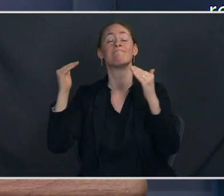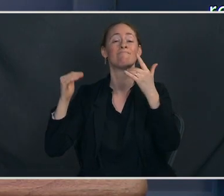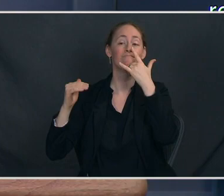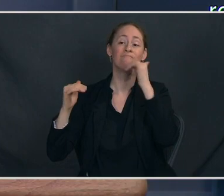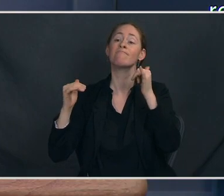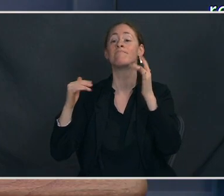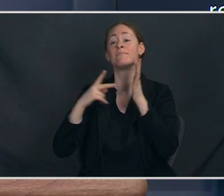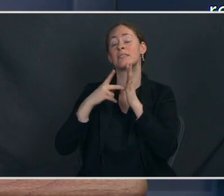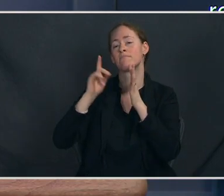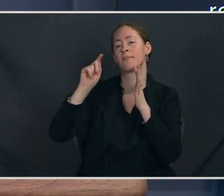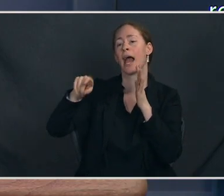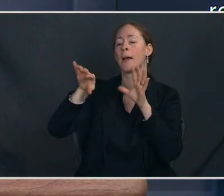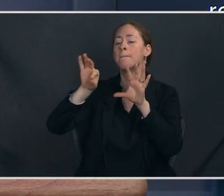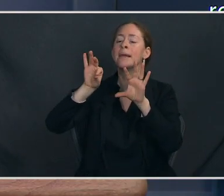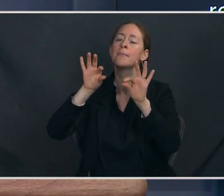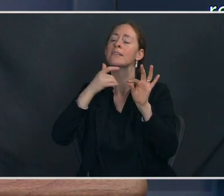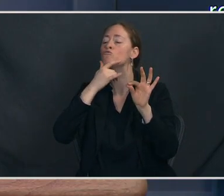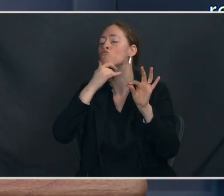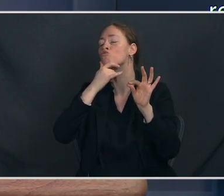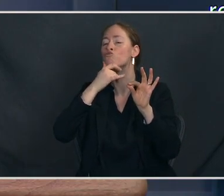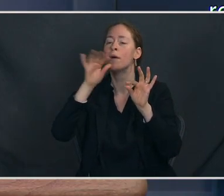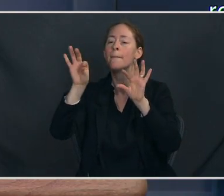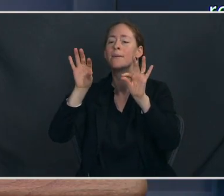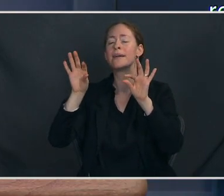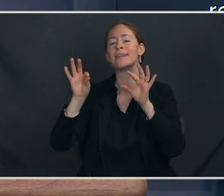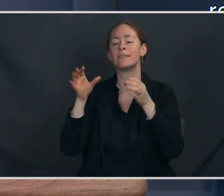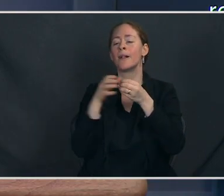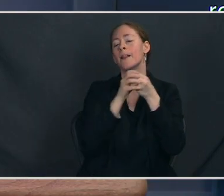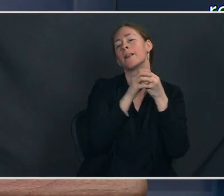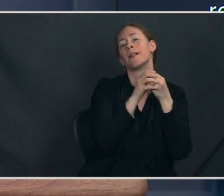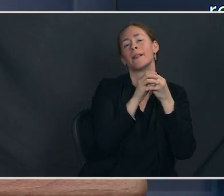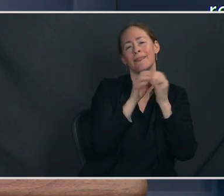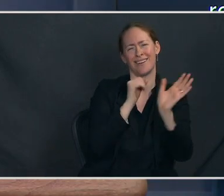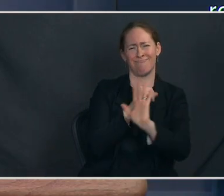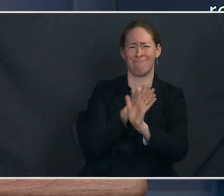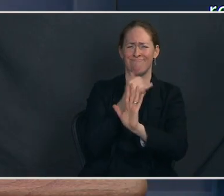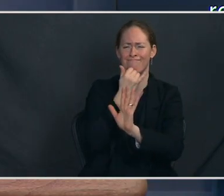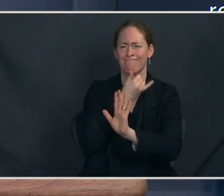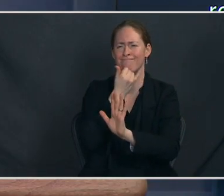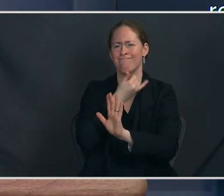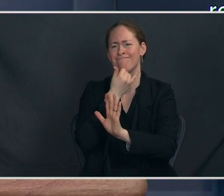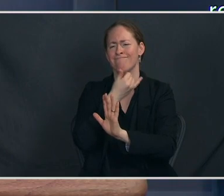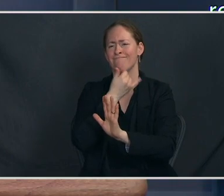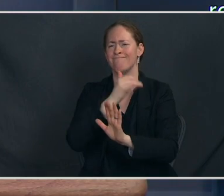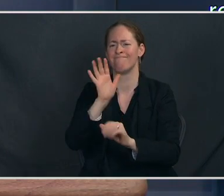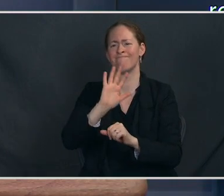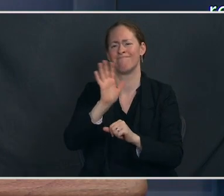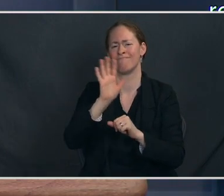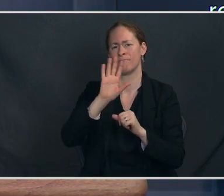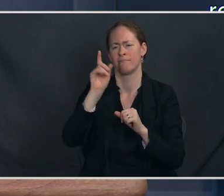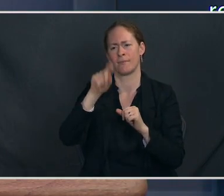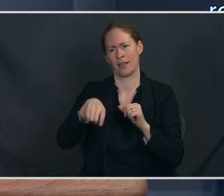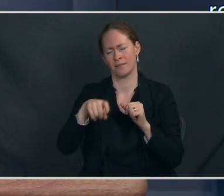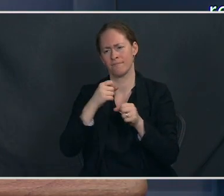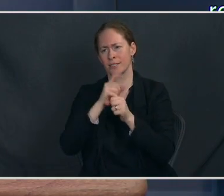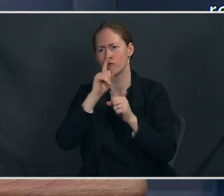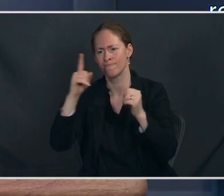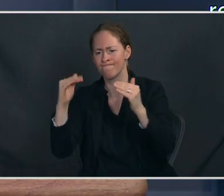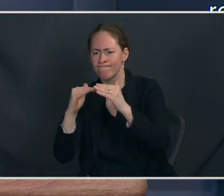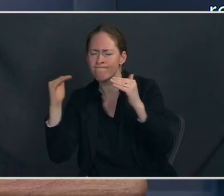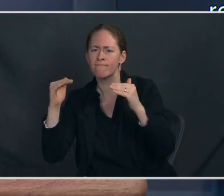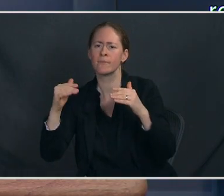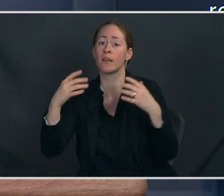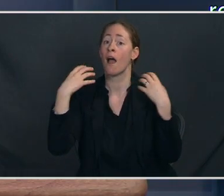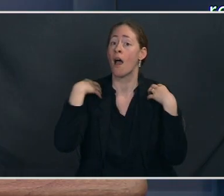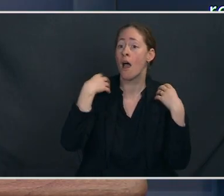of categories, and that's just not accurate. We need to address racial equity in terms of health disparity. We need to address it in terms of